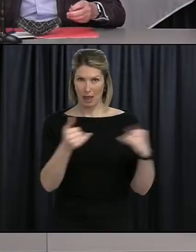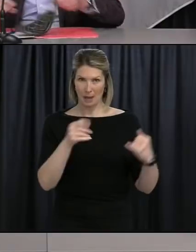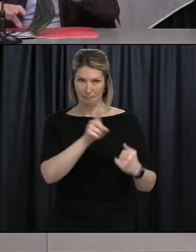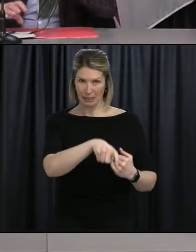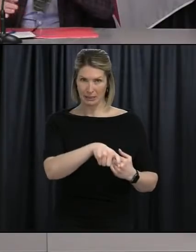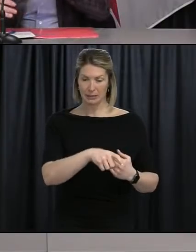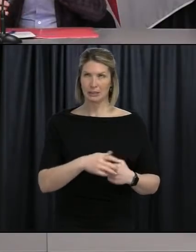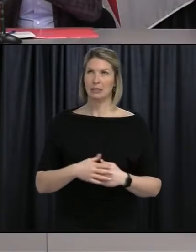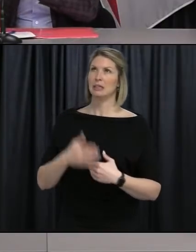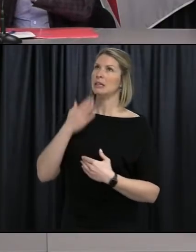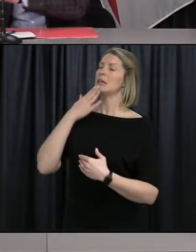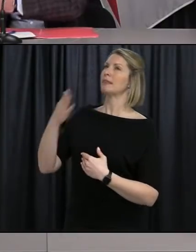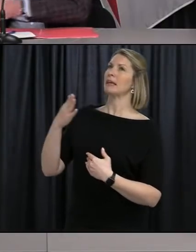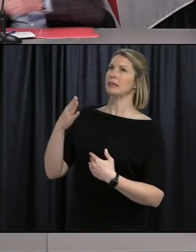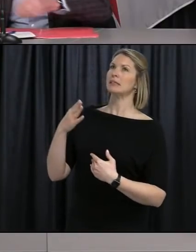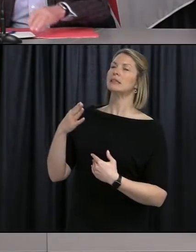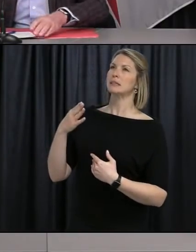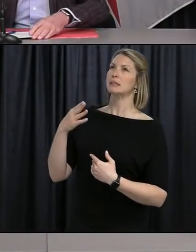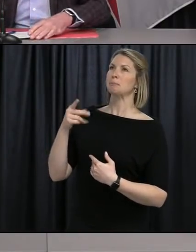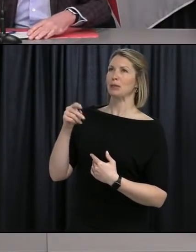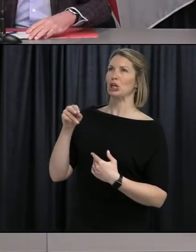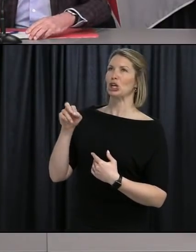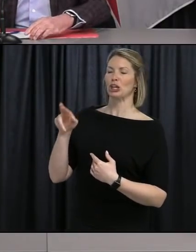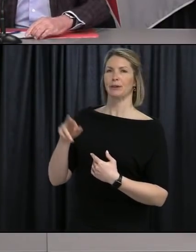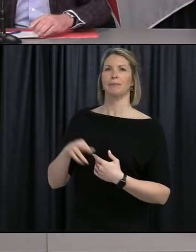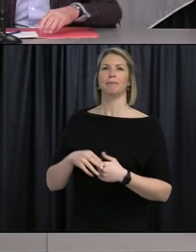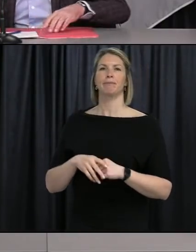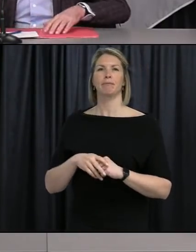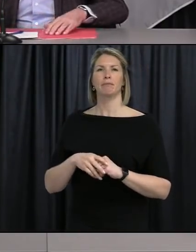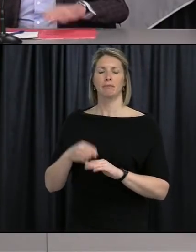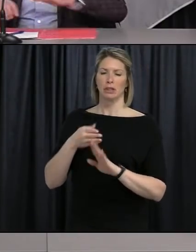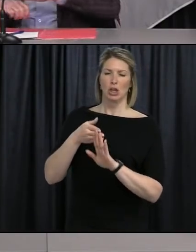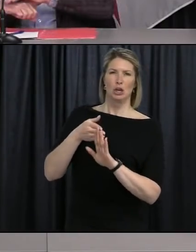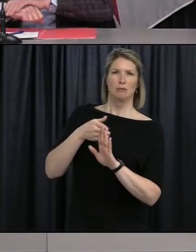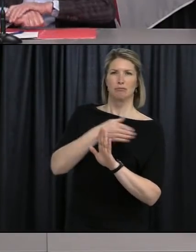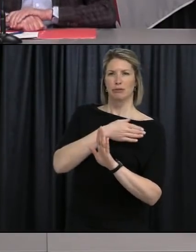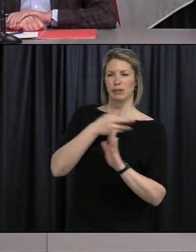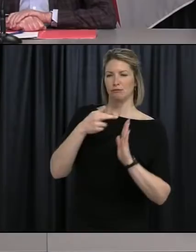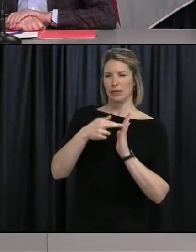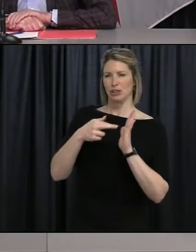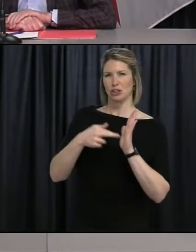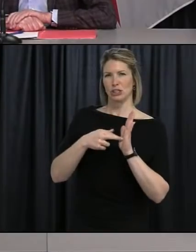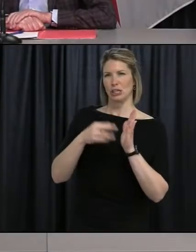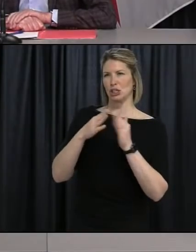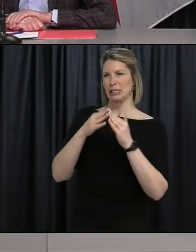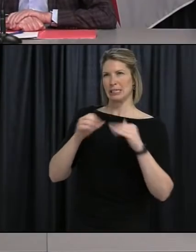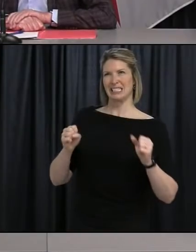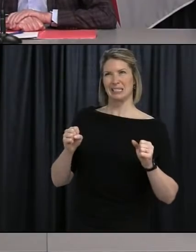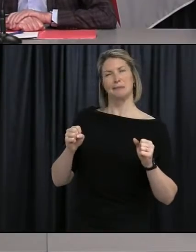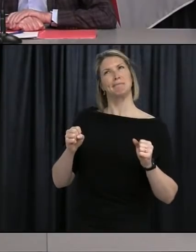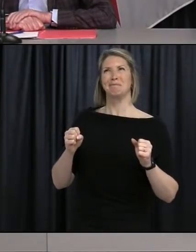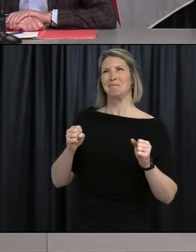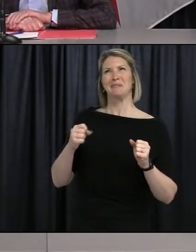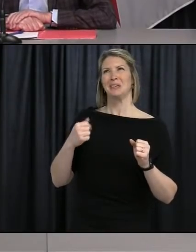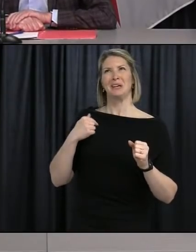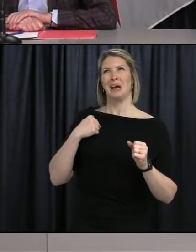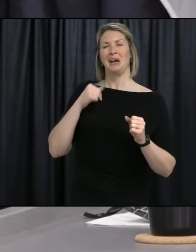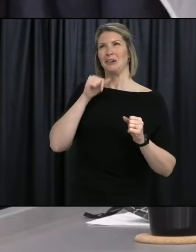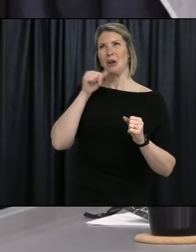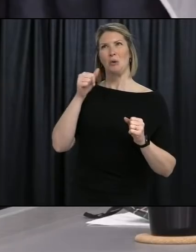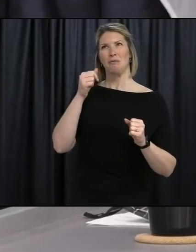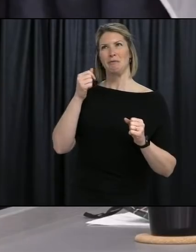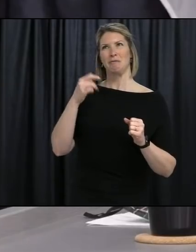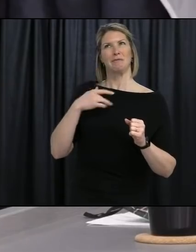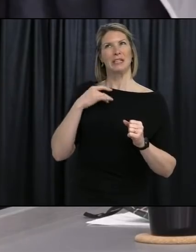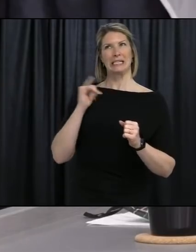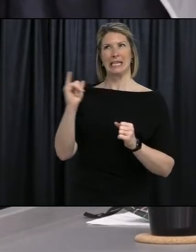Thanks, Peter. The pre-registration system, I wouldn't characterize it quite that way. I think there were challenges, and